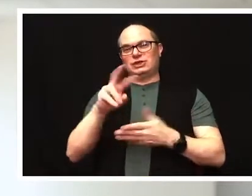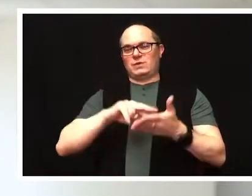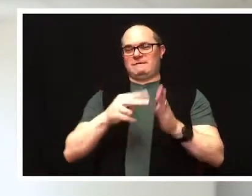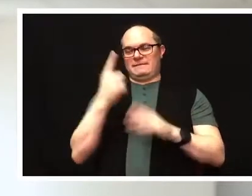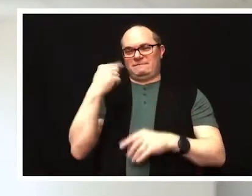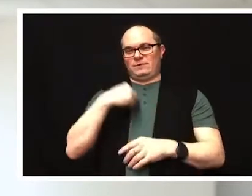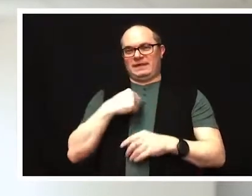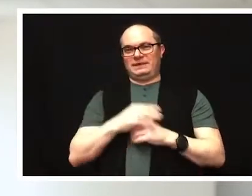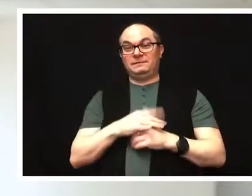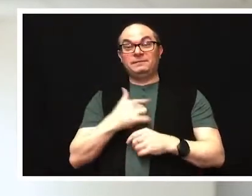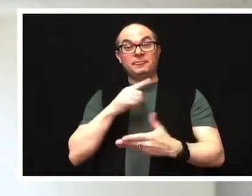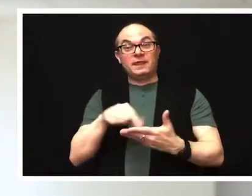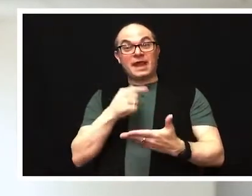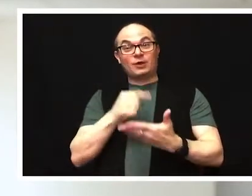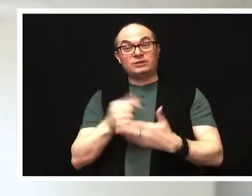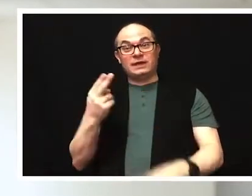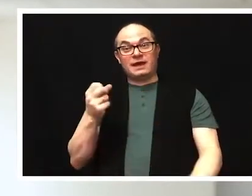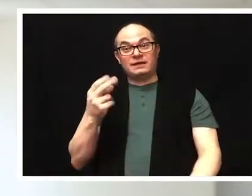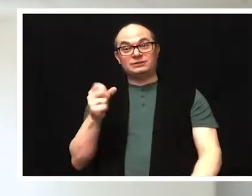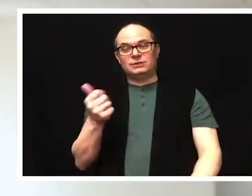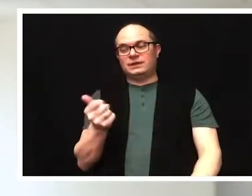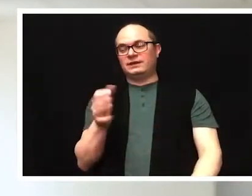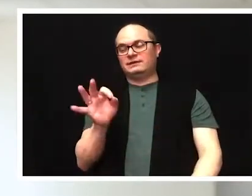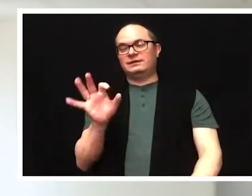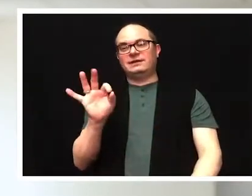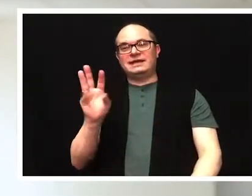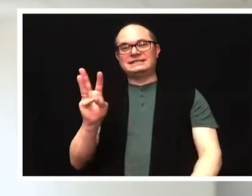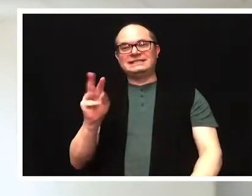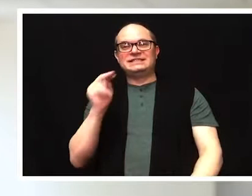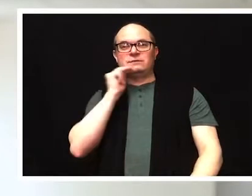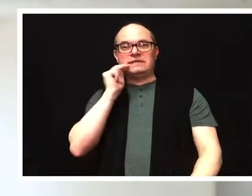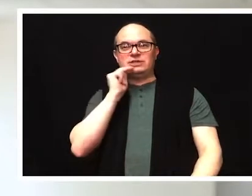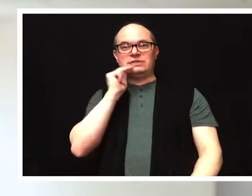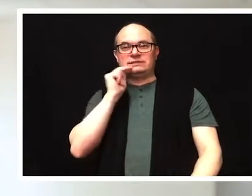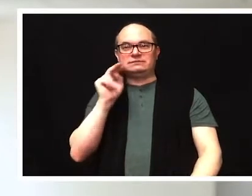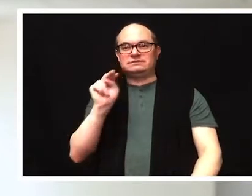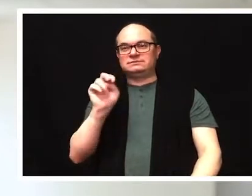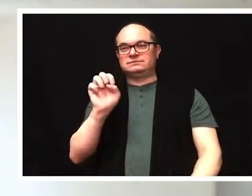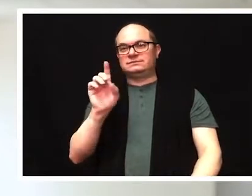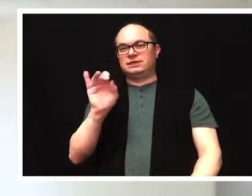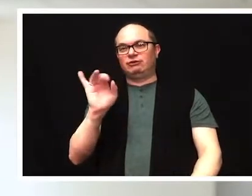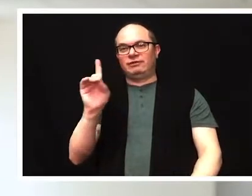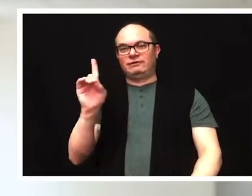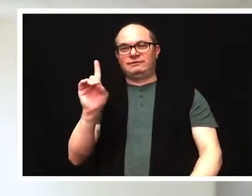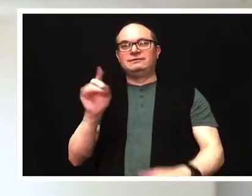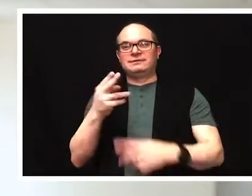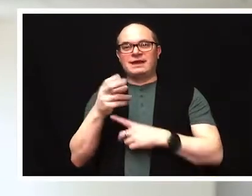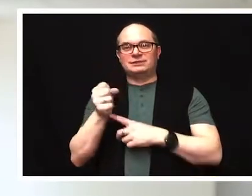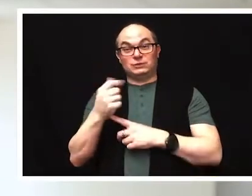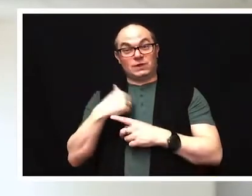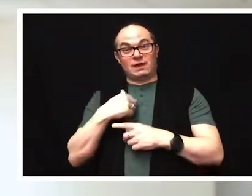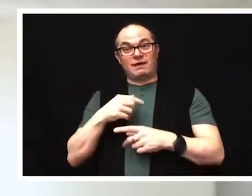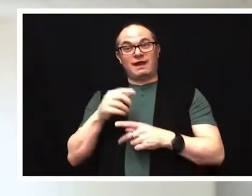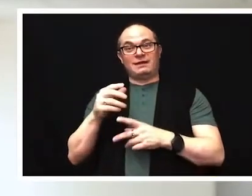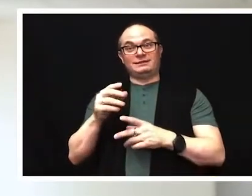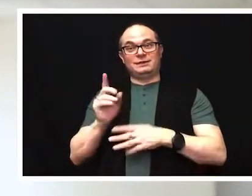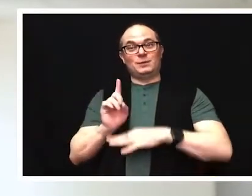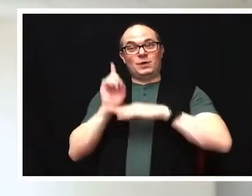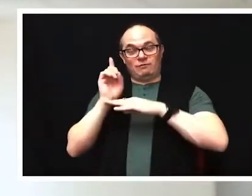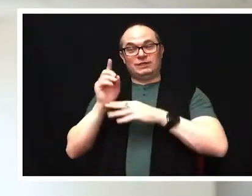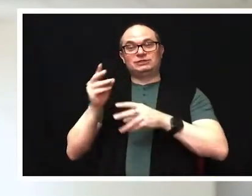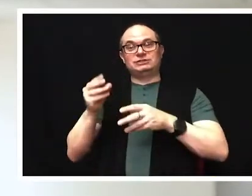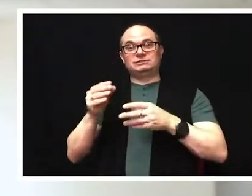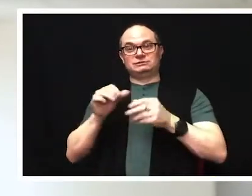me. I graduated high school in 1996 from Nederland High School. I had the privilege of being offered and accepted a